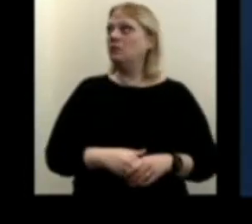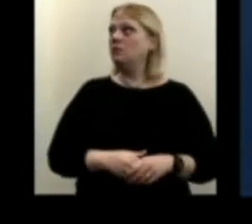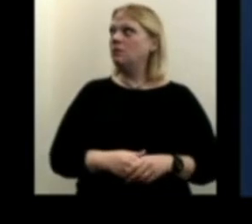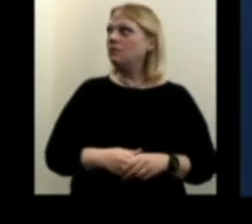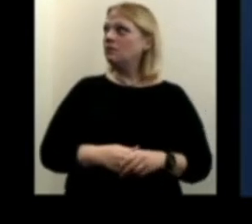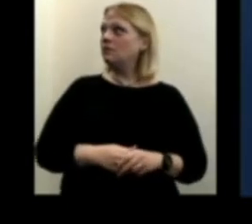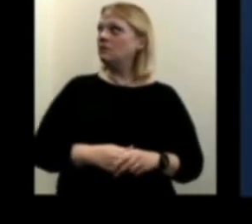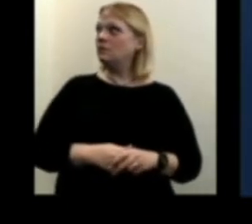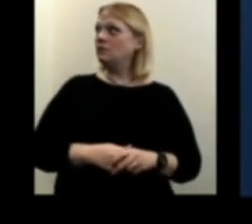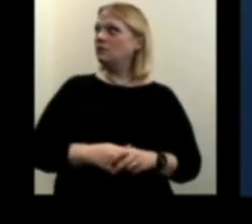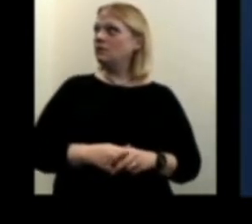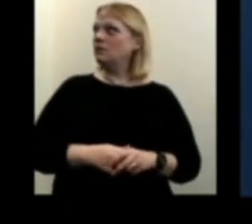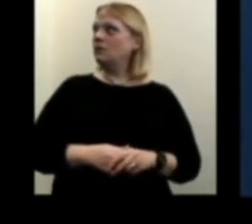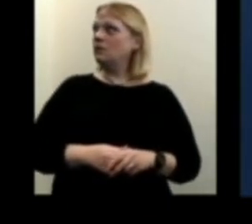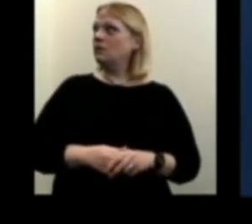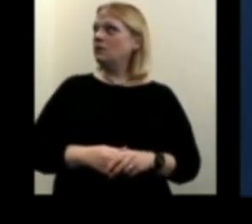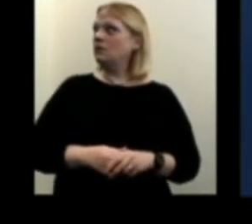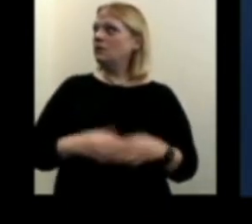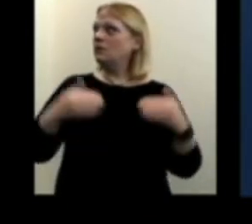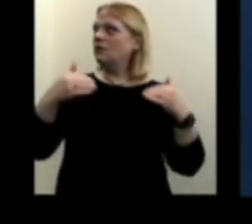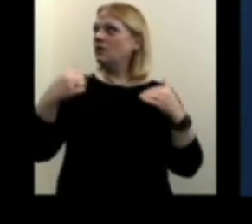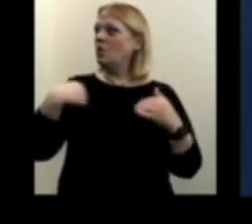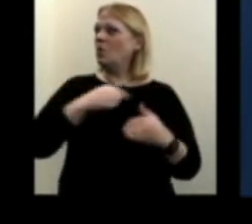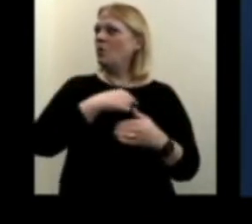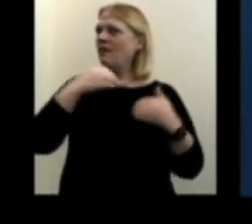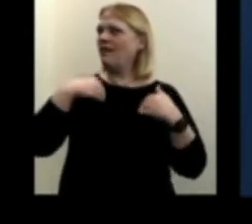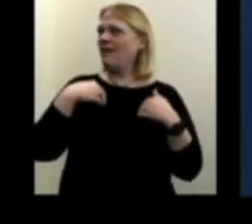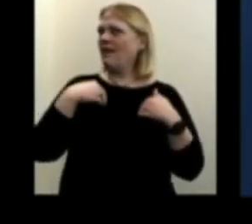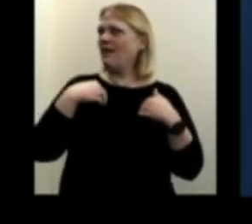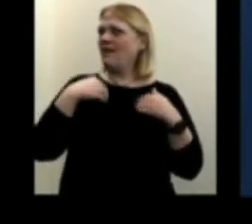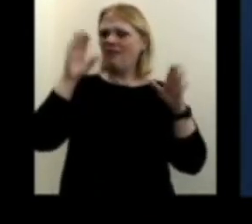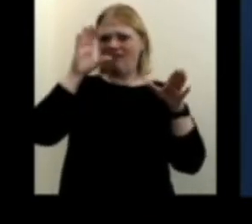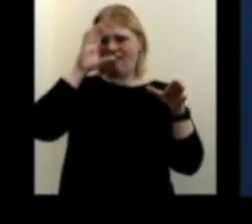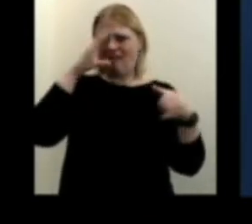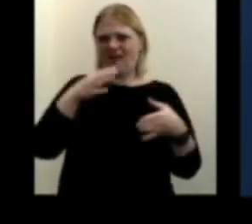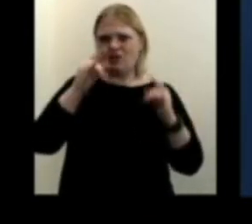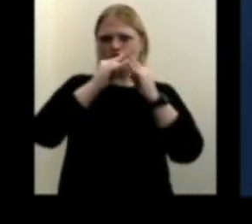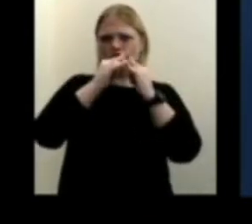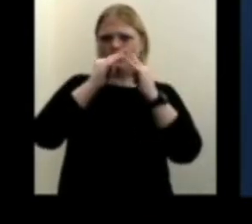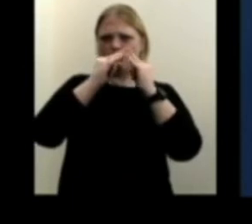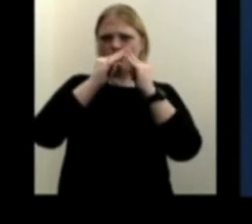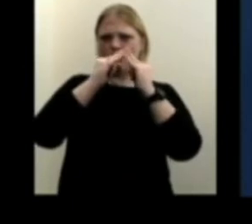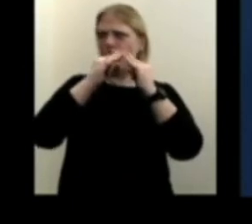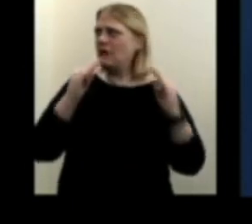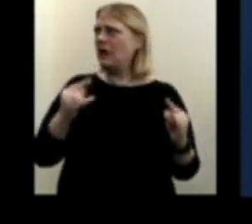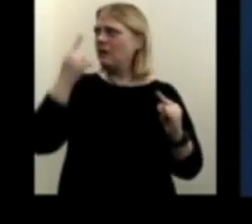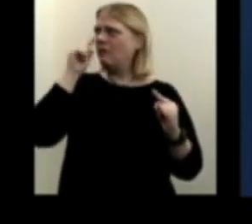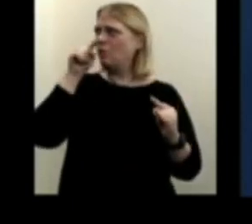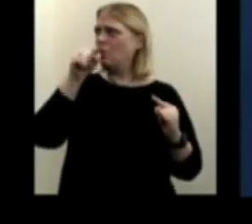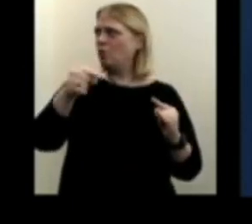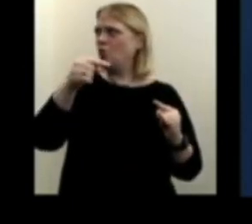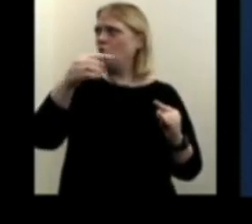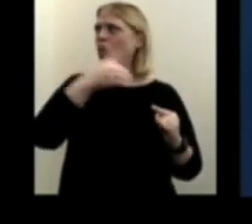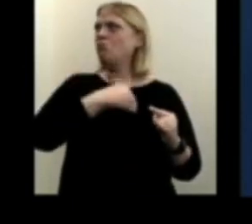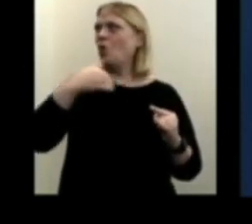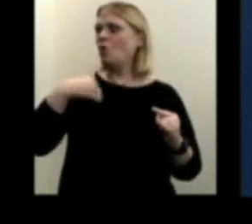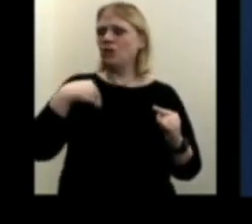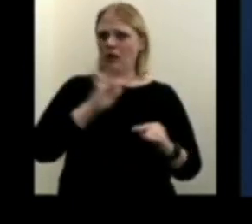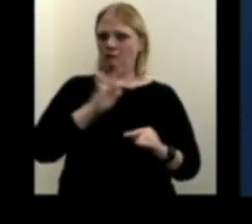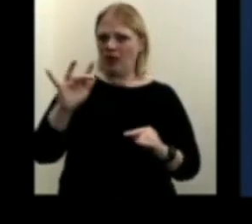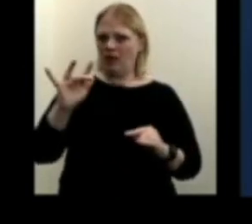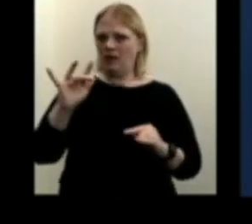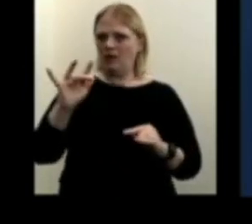for fanning the flames. We have concentration camps ready for you, Polish, blank. Recall group